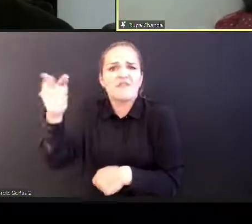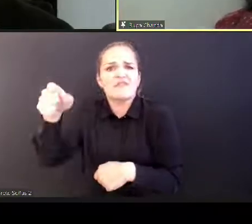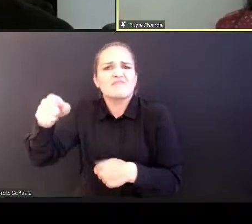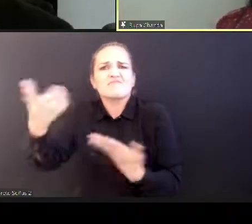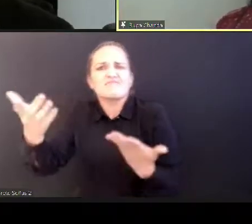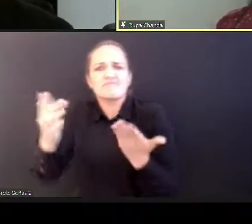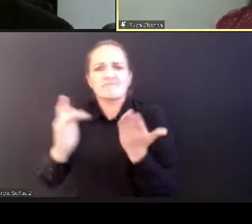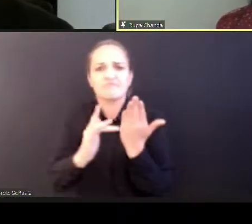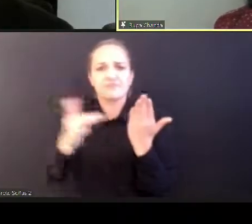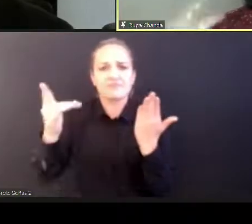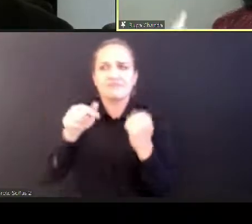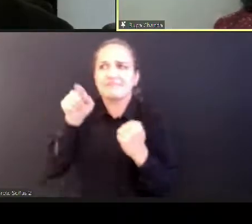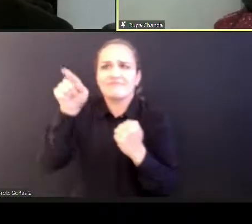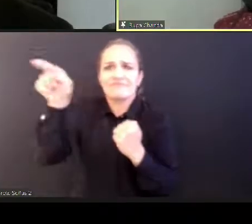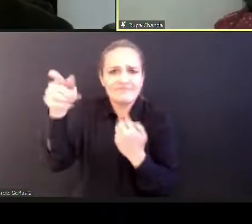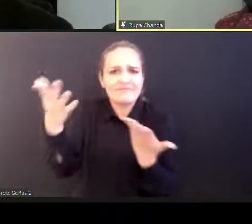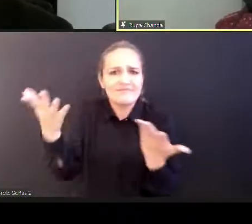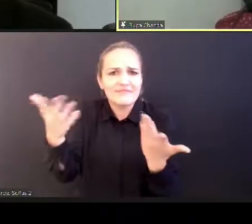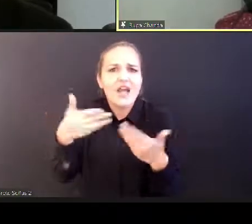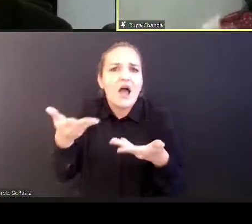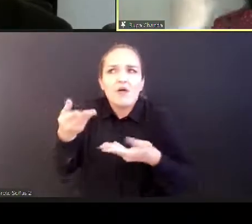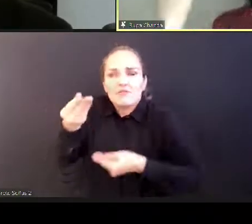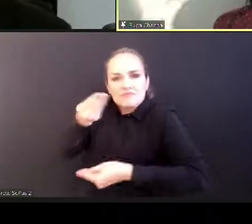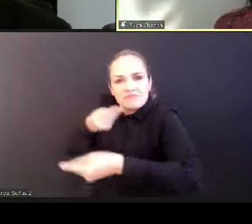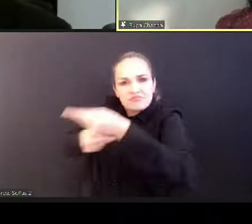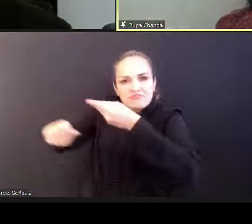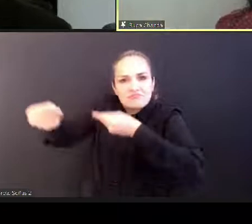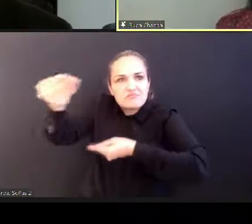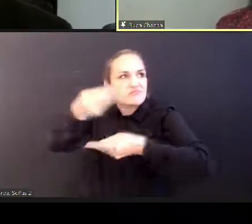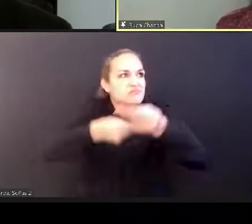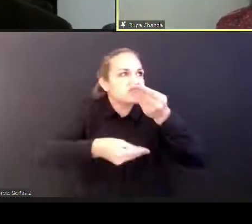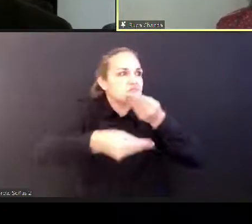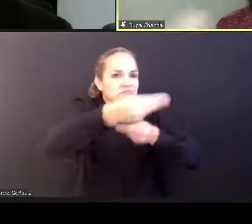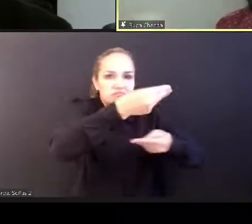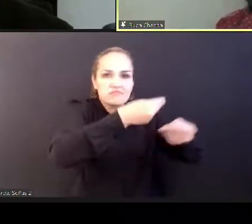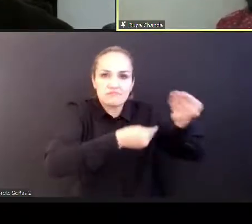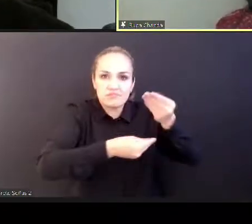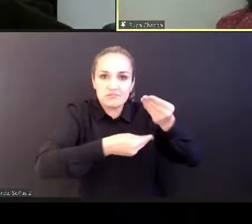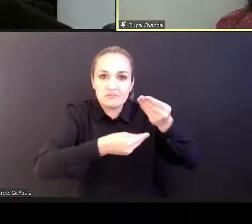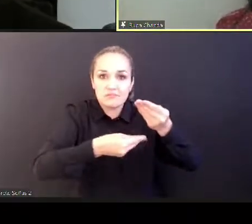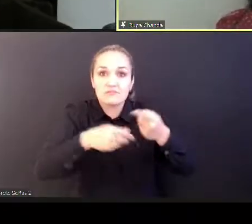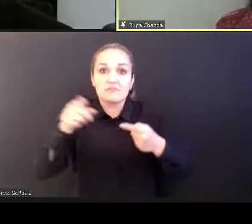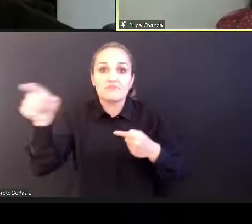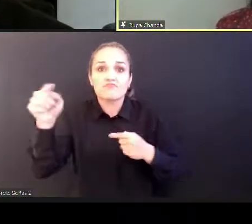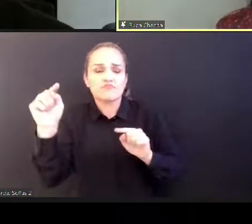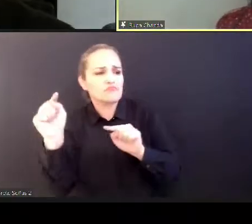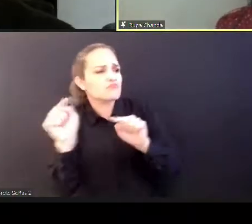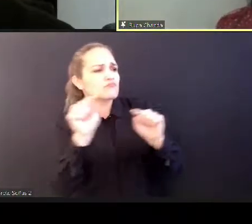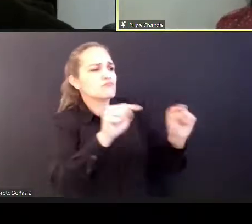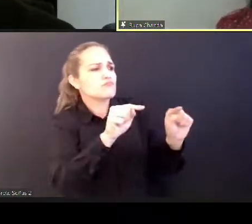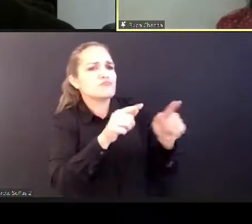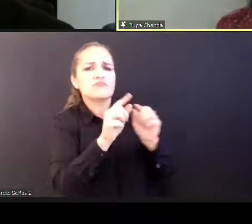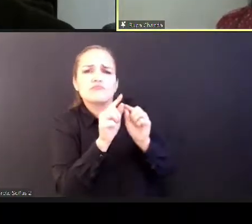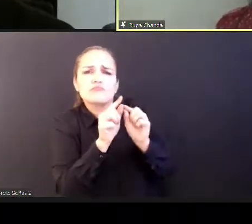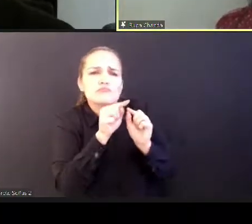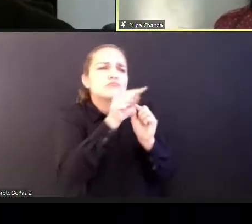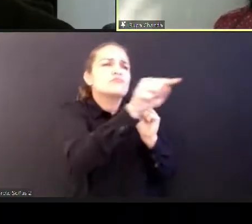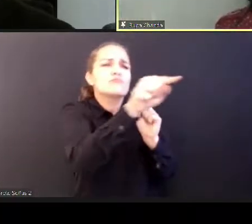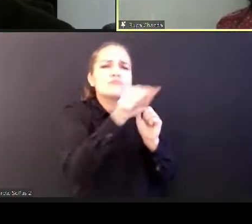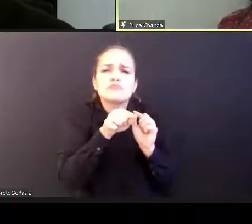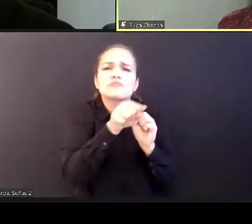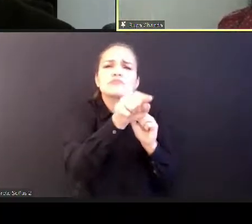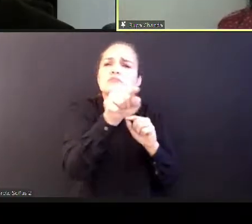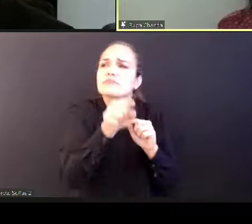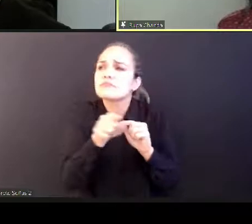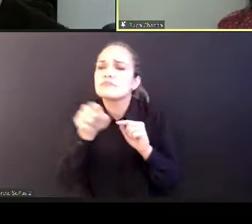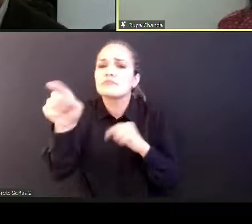through a PPP mode. You can actually tie up these corporate hospitals with remote areas. I've seen a few of such hospitals who are actually doing this, and they're able